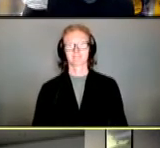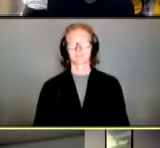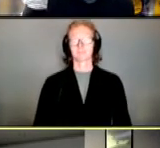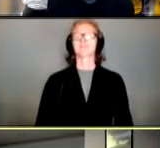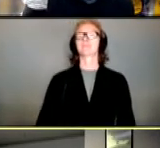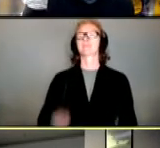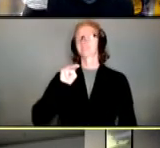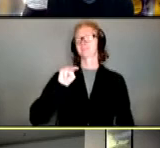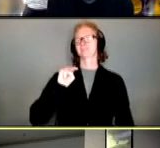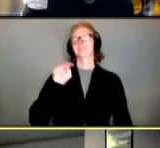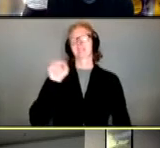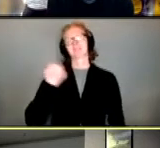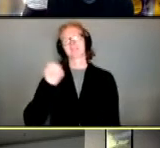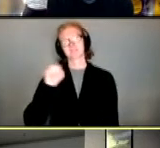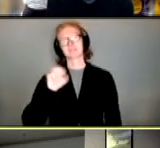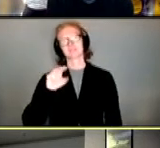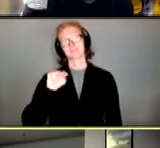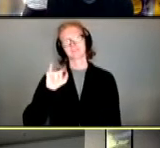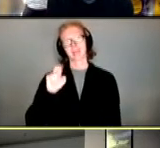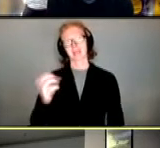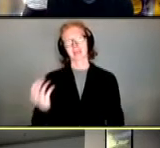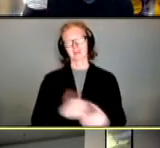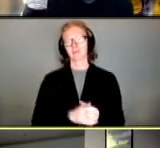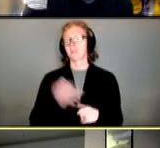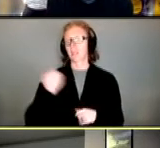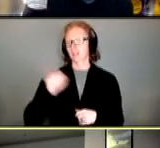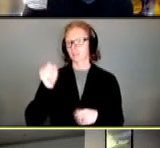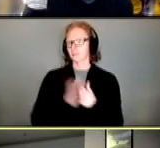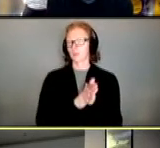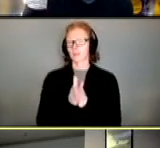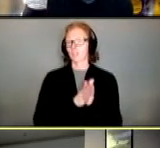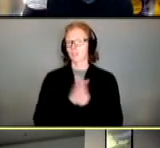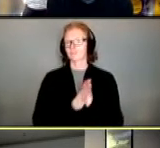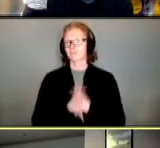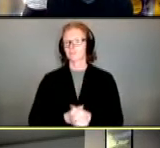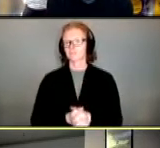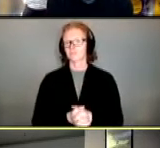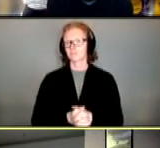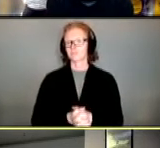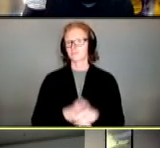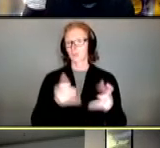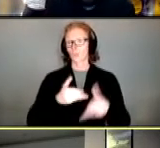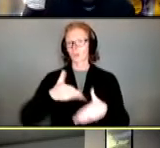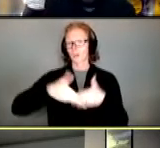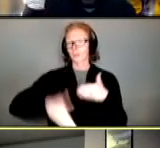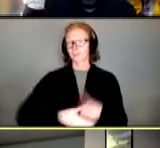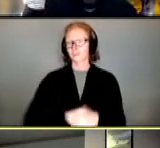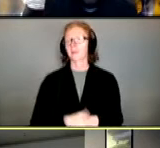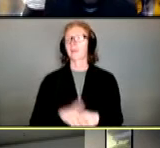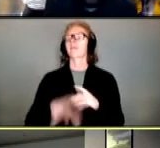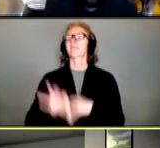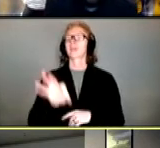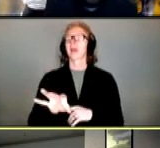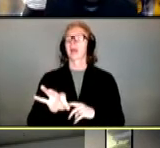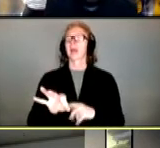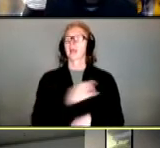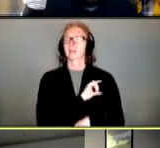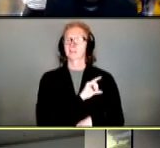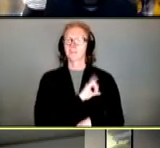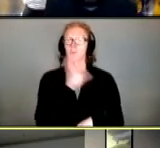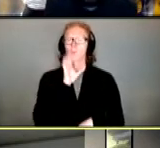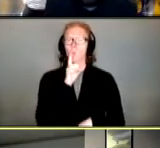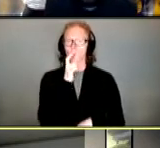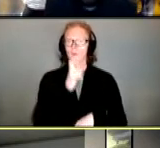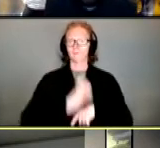Yeah, I mean, something like that just takes motivation, desire to get it done, and then finding people that are going to be available